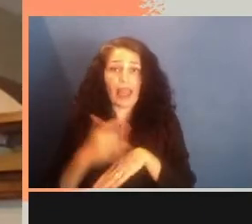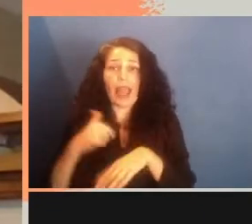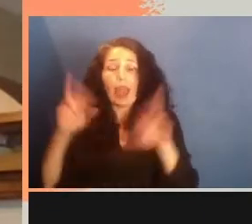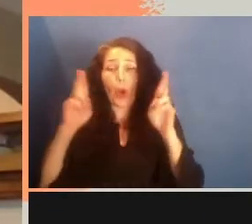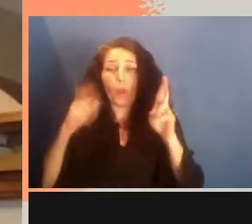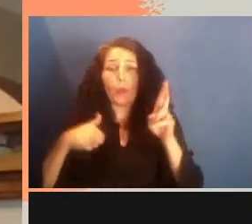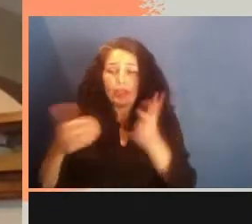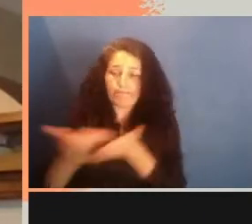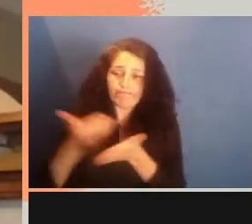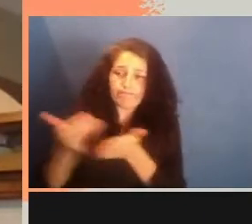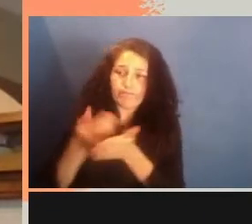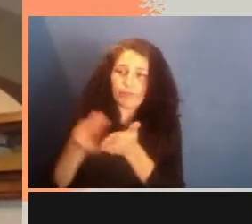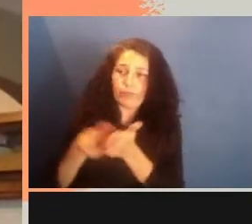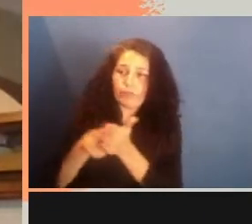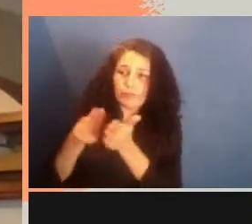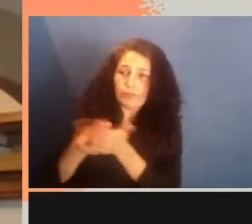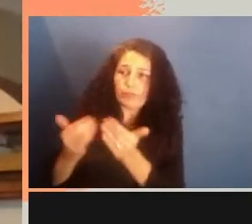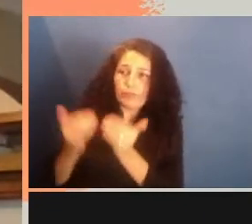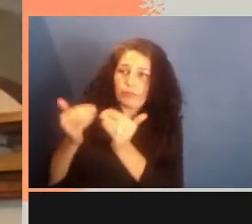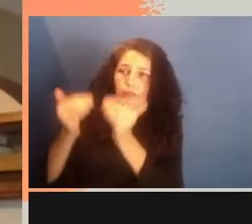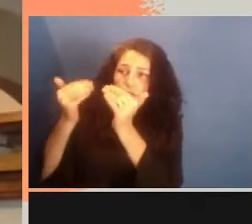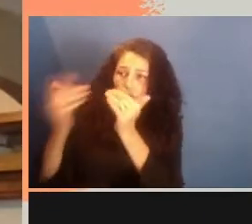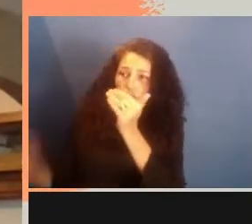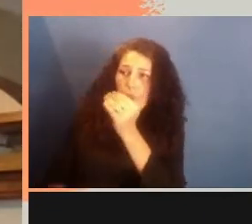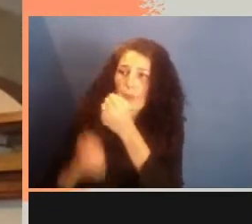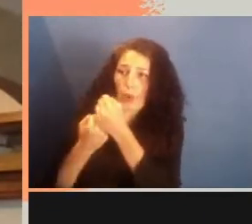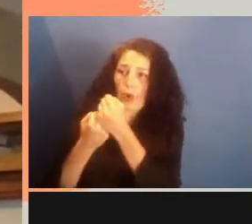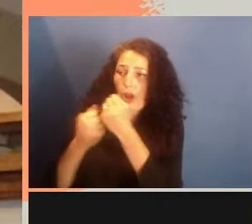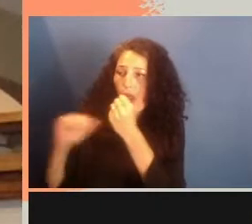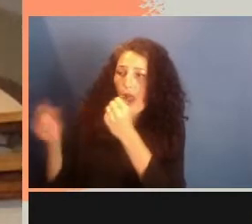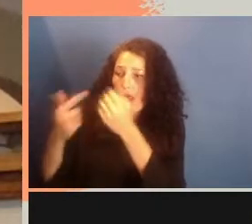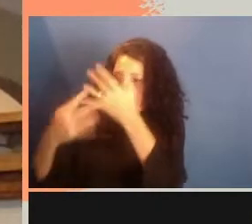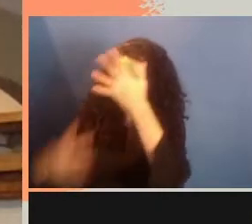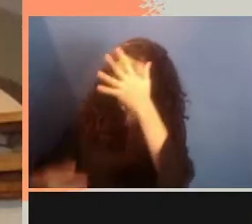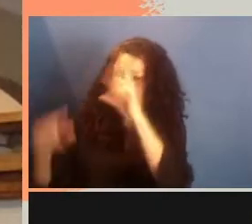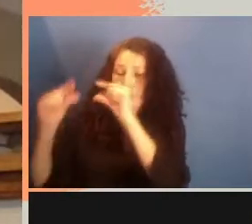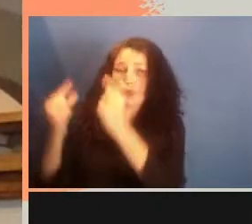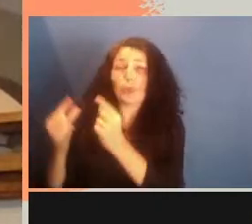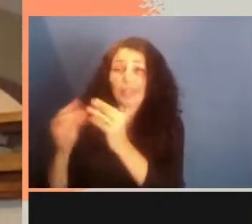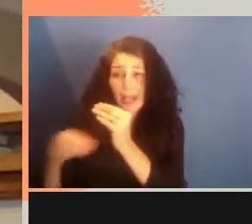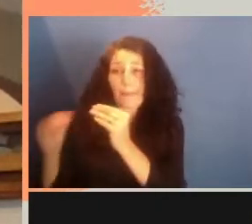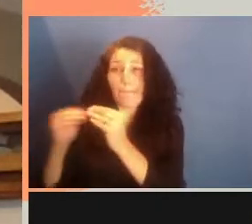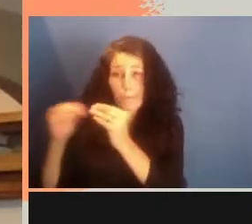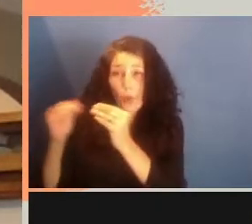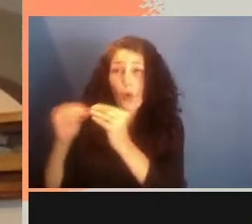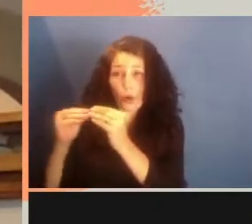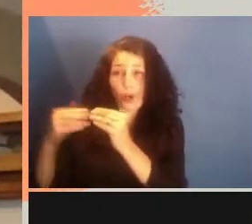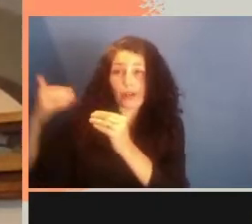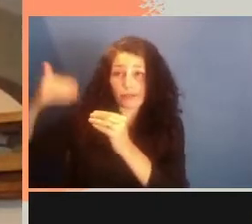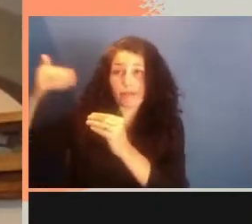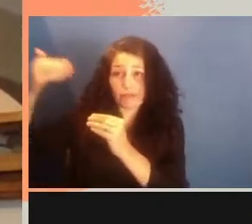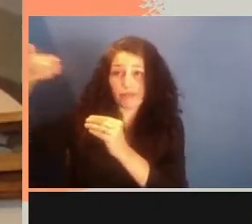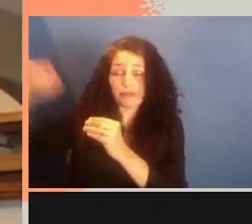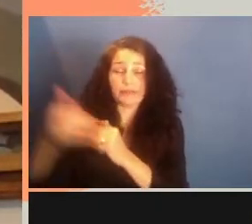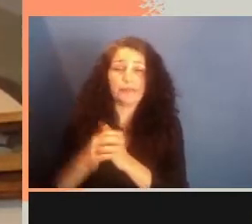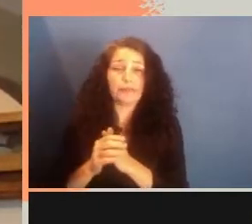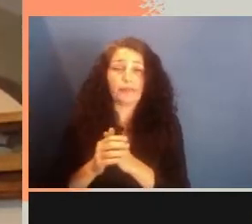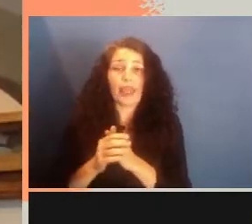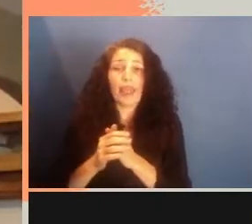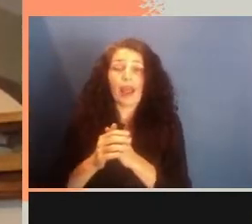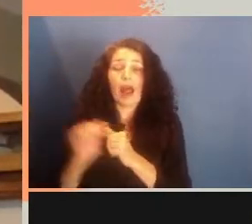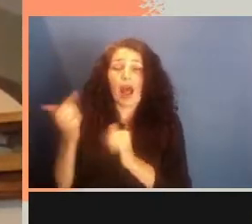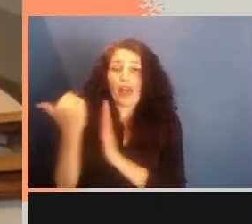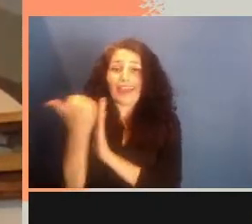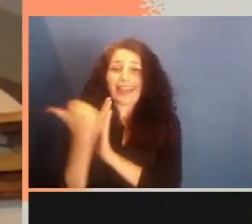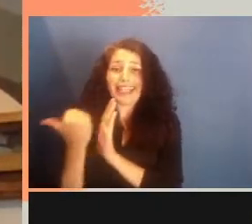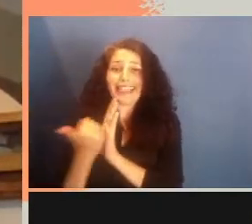funds in the future to support these groups and additional groups in an ongoing way. The list of